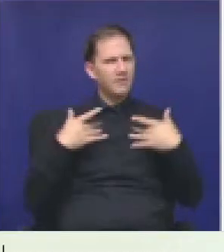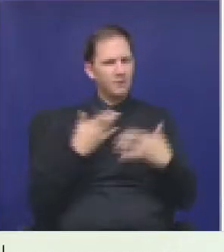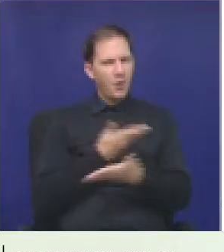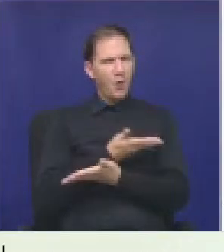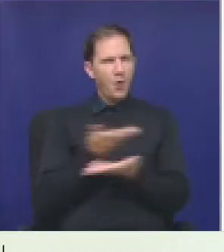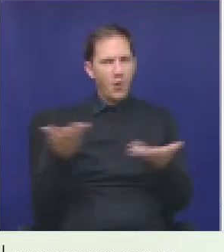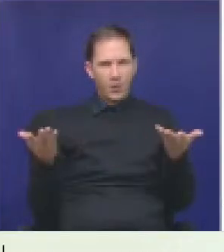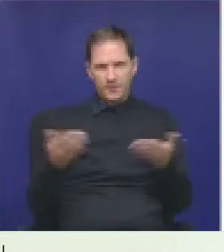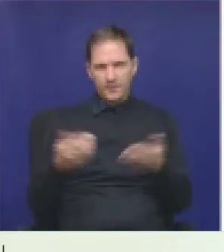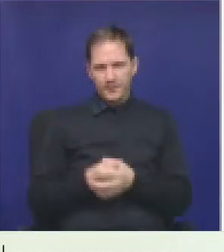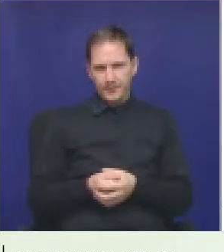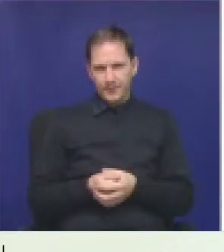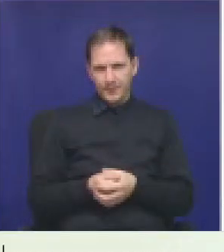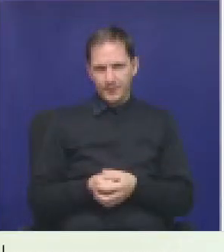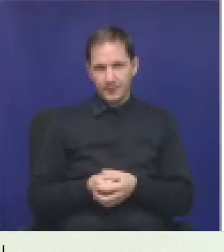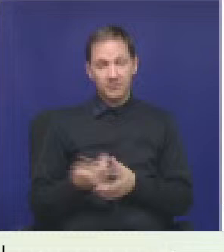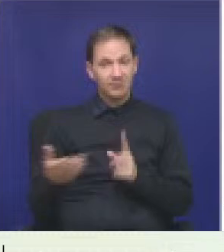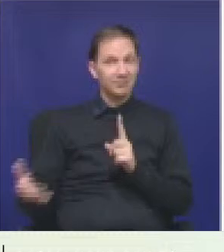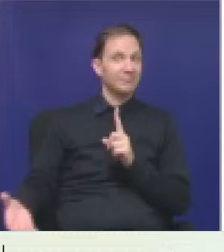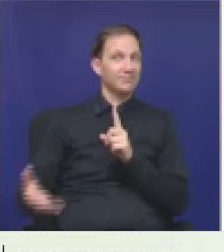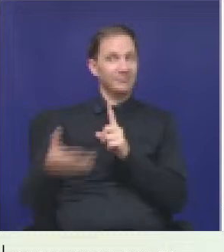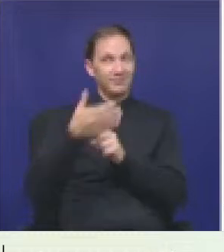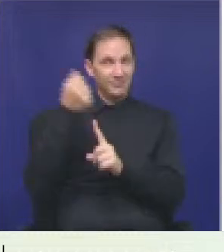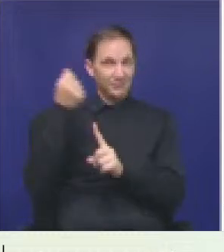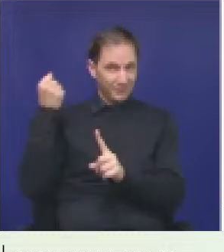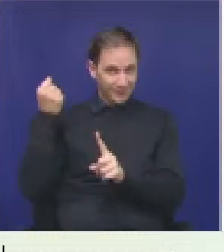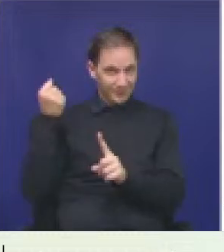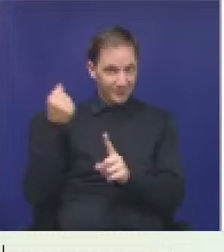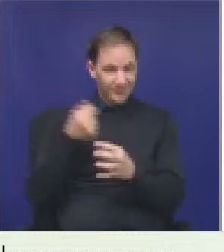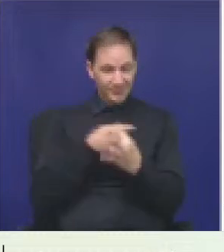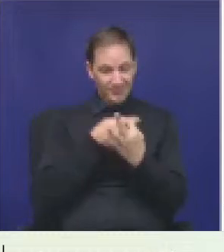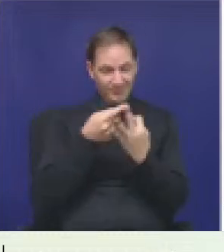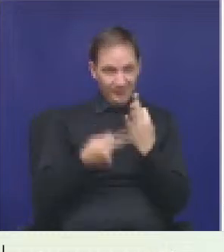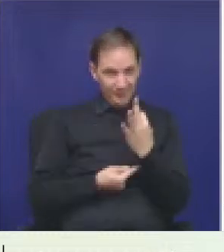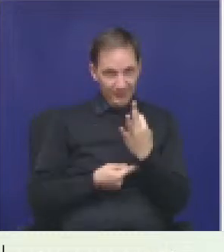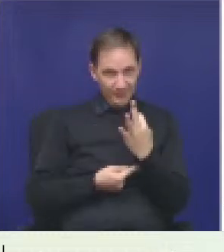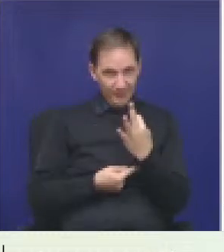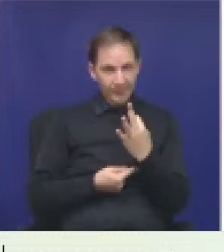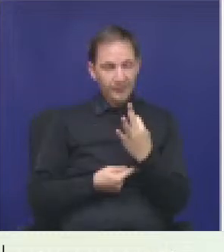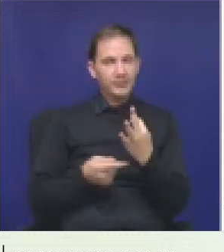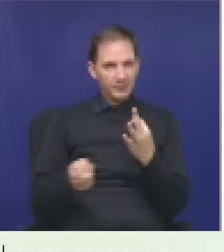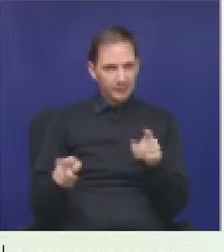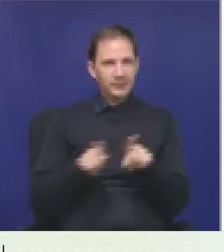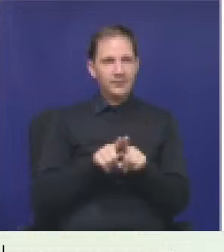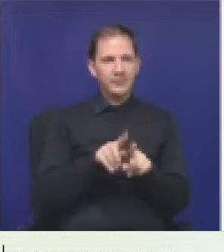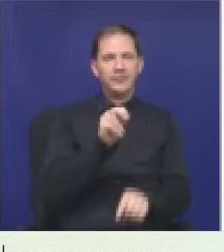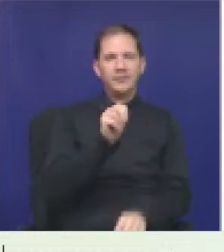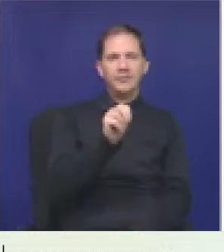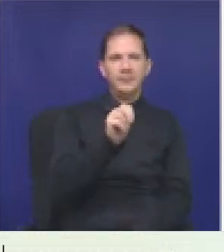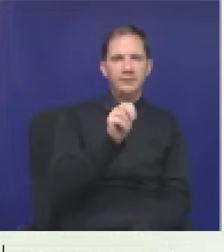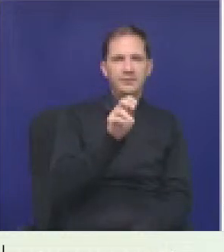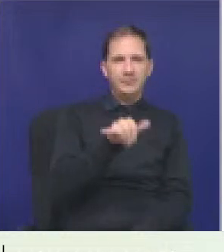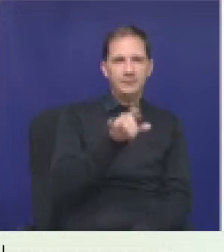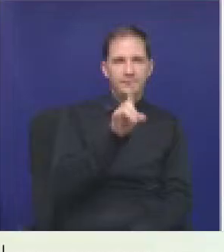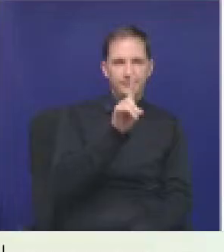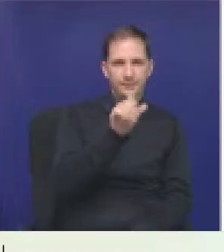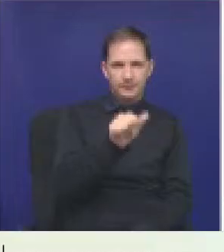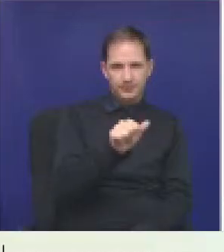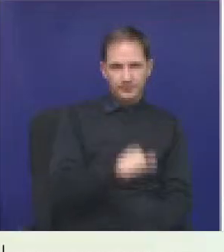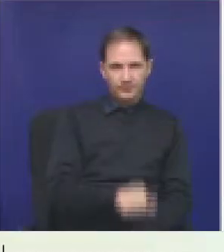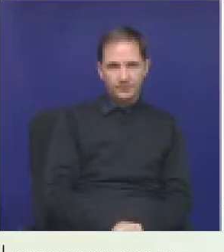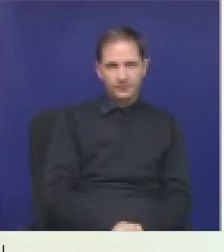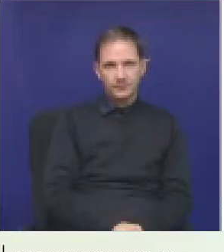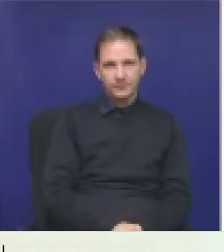Africans. Achieving this vision, as set out in the National Development Plan 2030, the